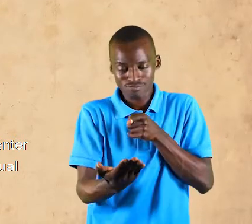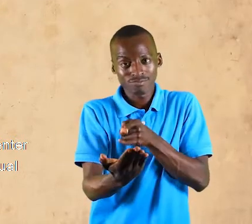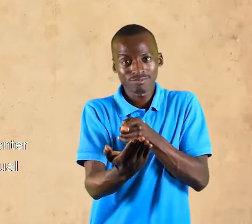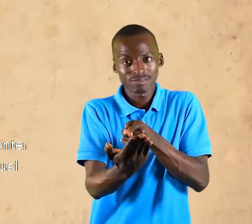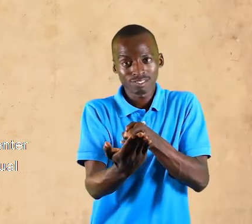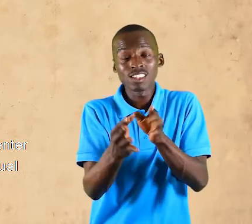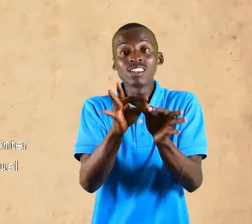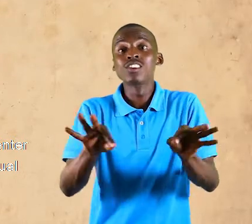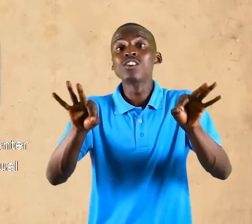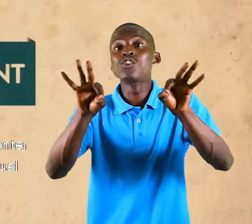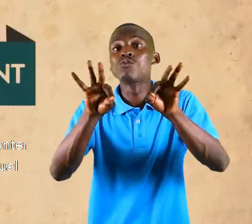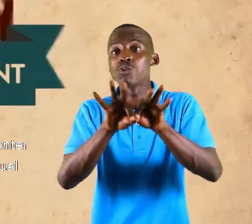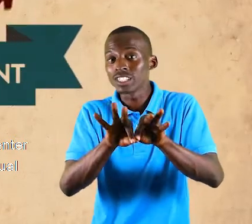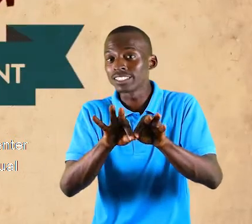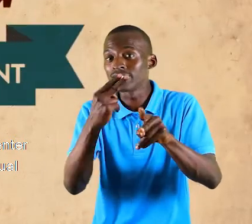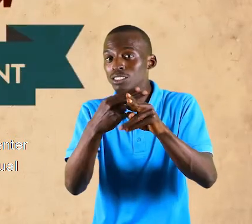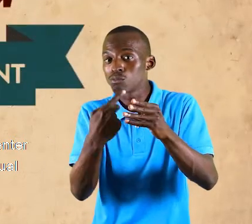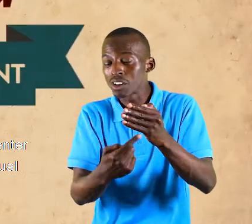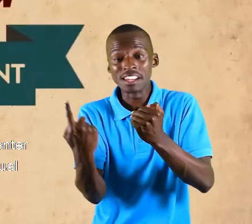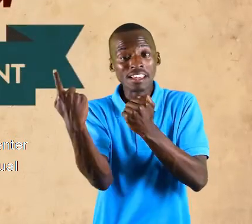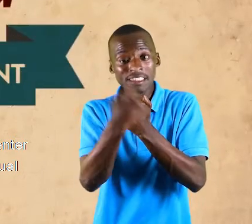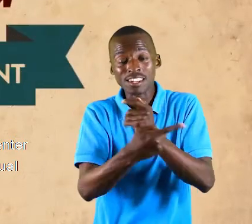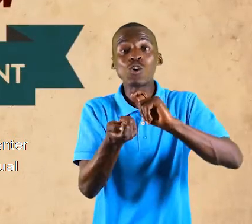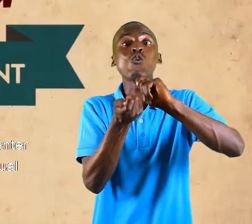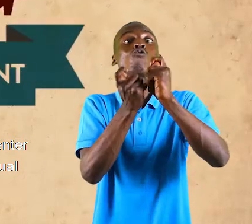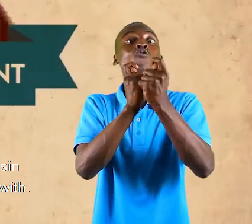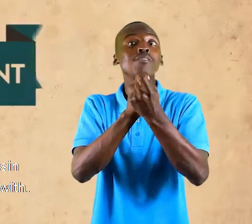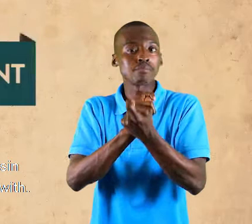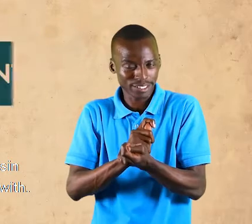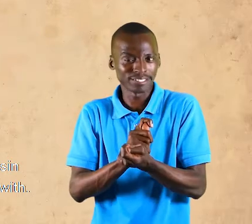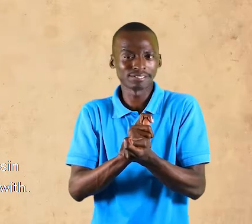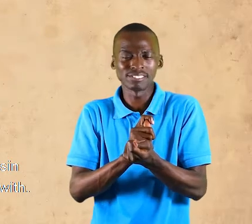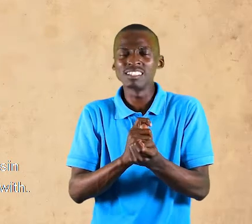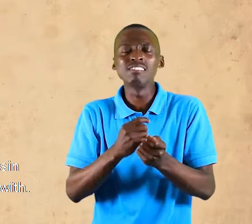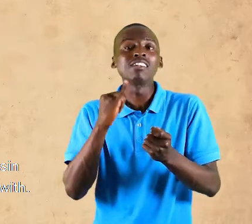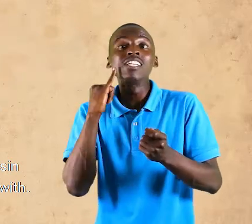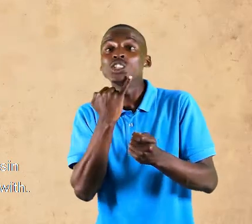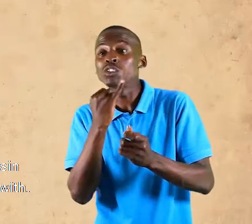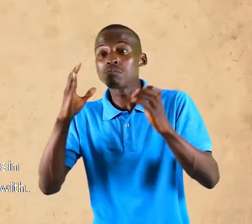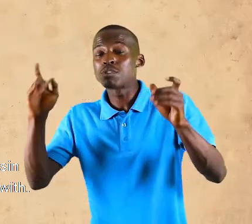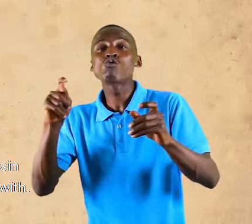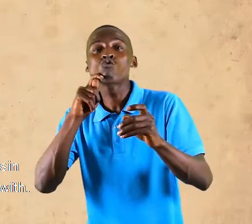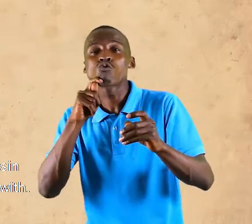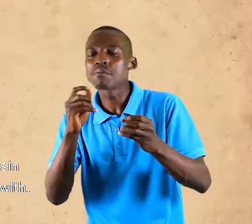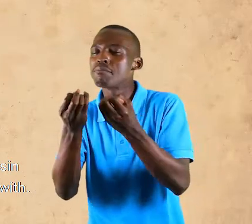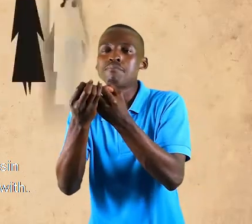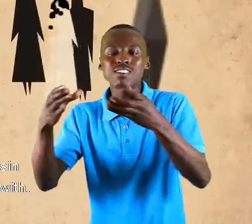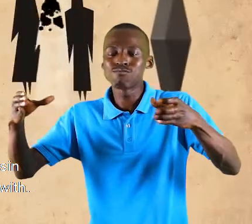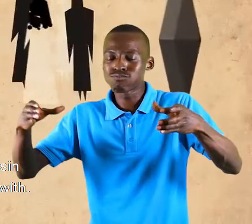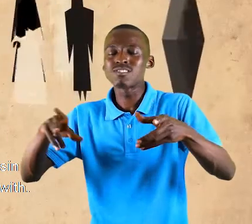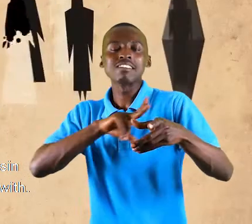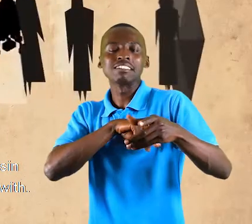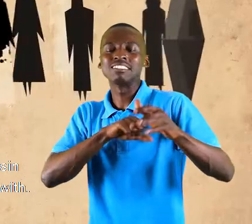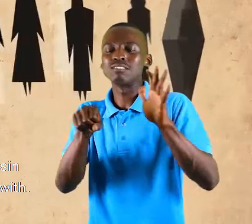it's here that we find a really important ritual called the Day of Atonement. Yeah, so Israel's a big tribe now, and odds are there's a